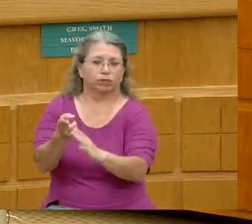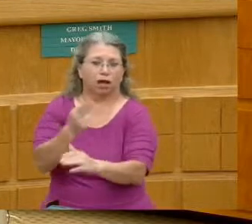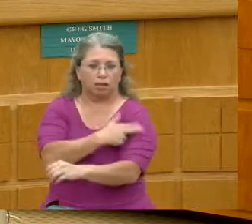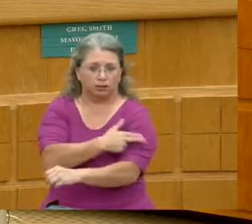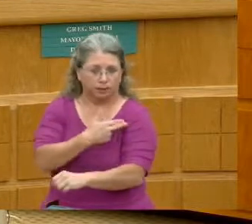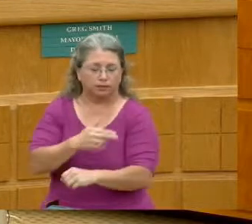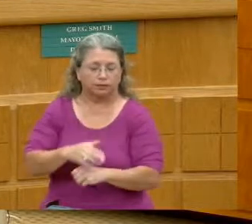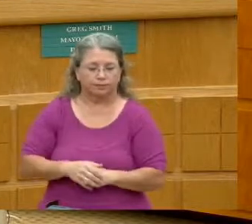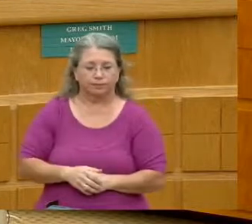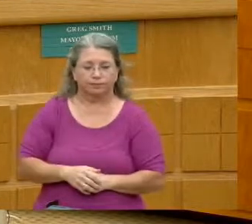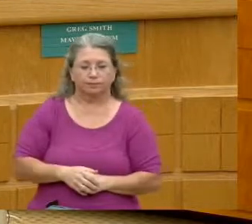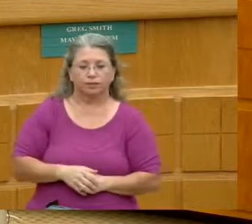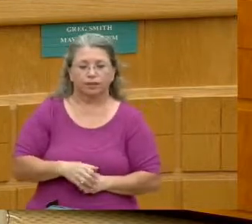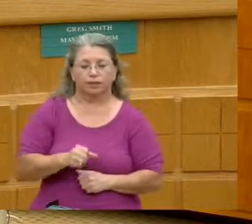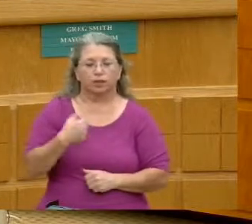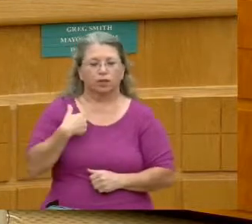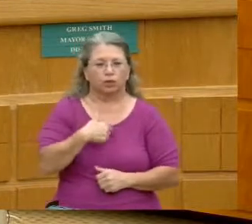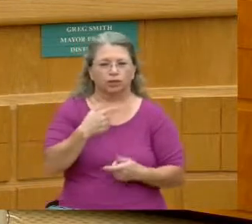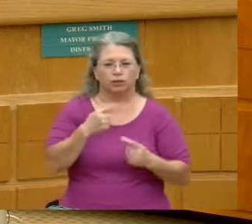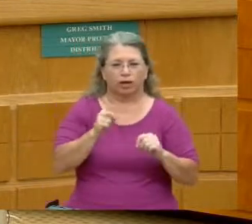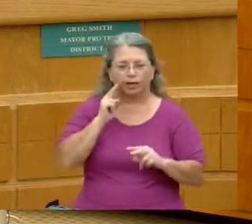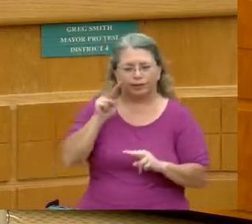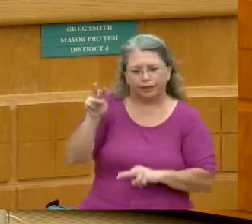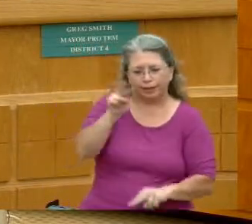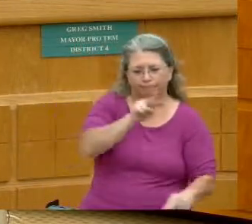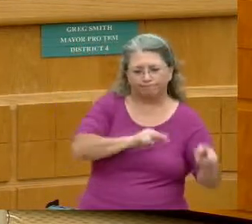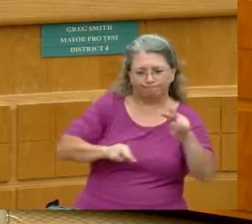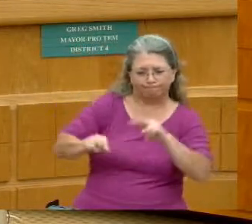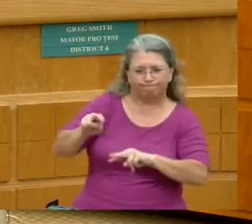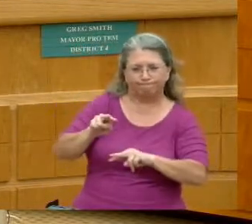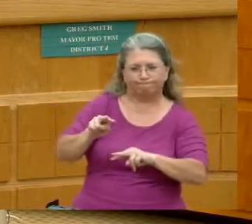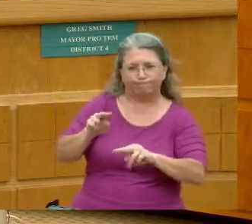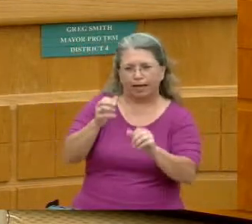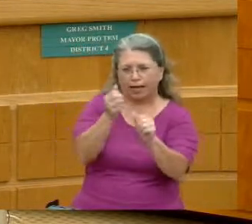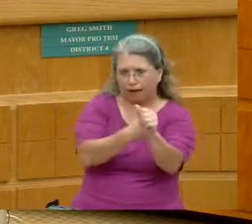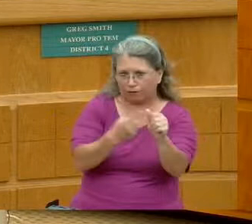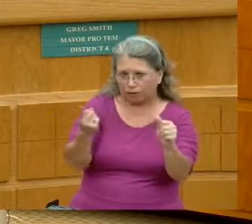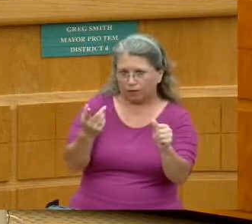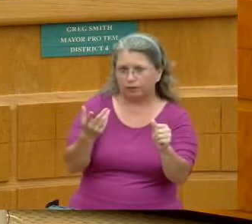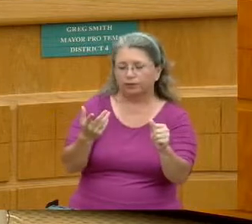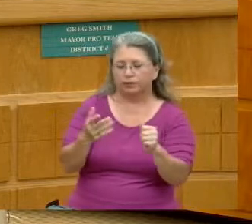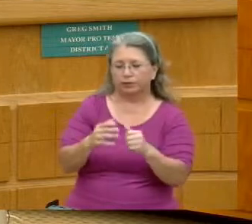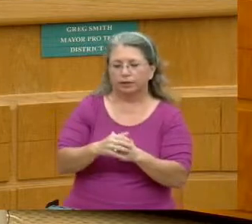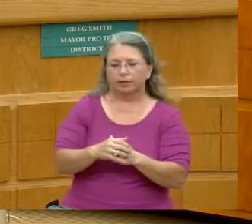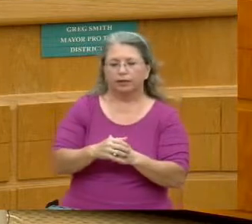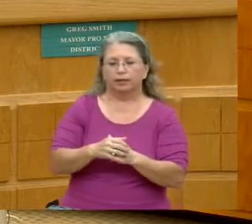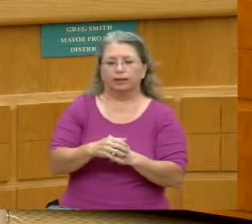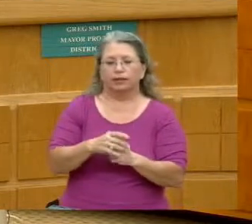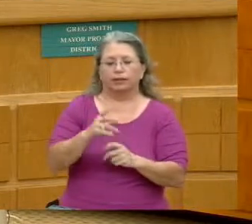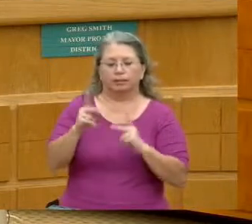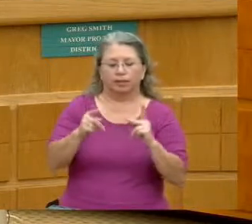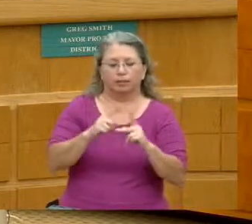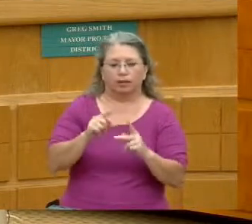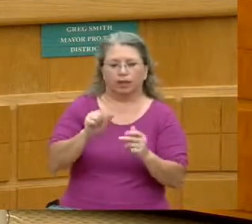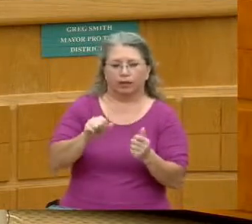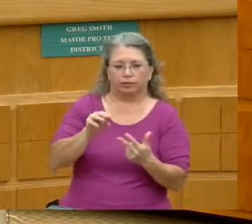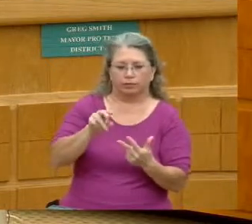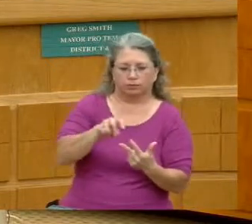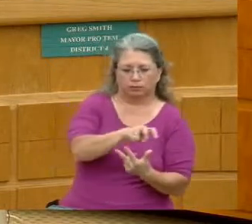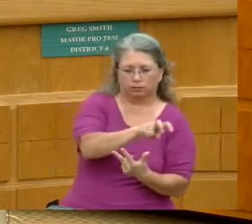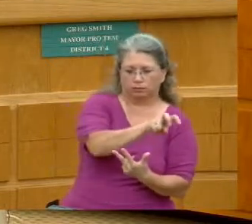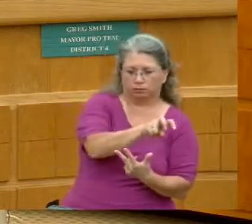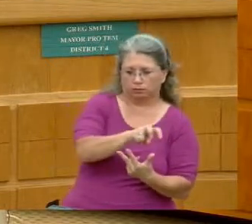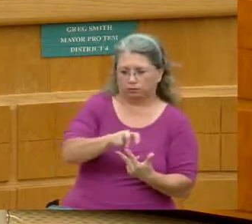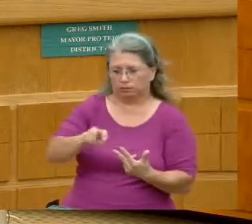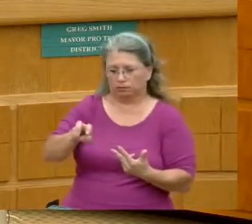kind of modeling everybody as a population, and everybody's in a bin. And people are moving between the bins from time point to time point.